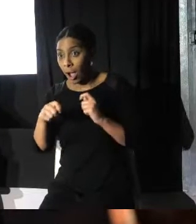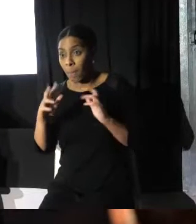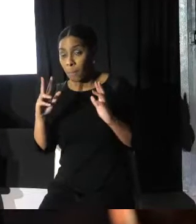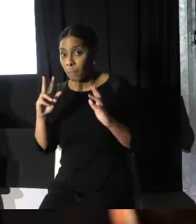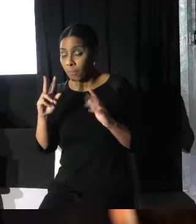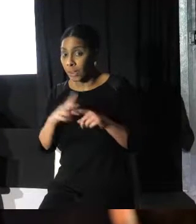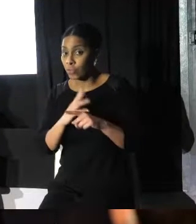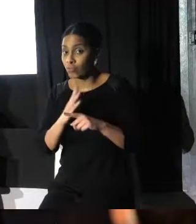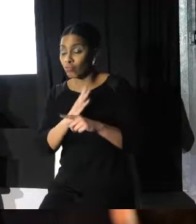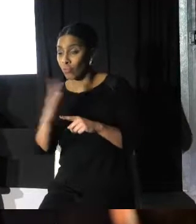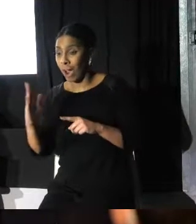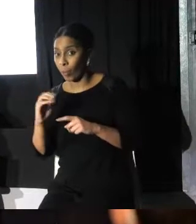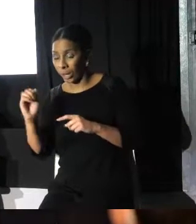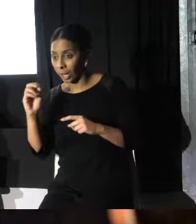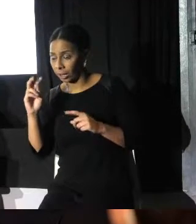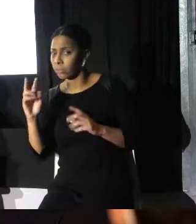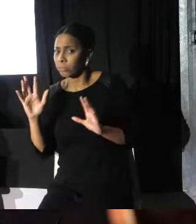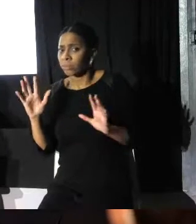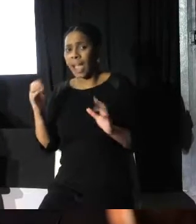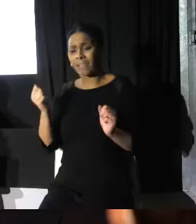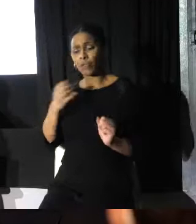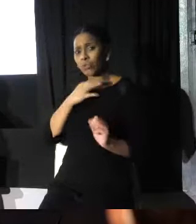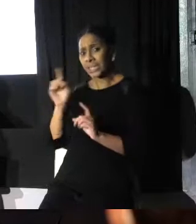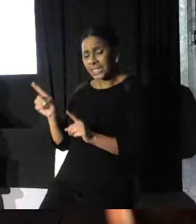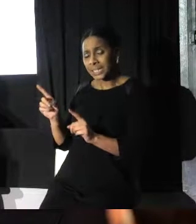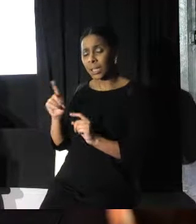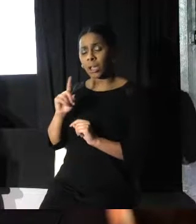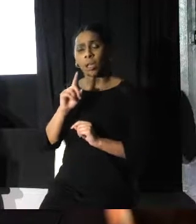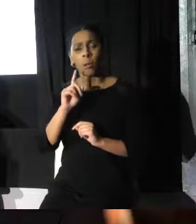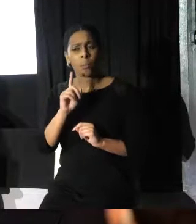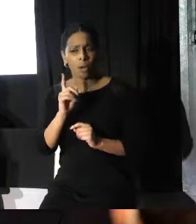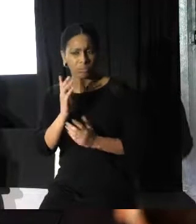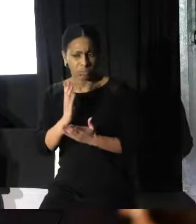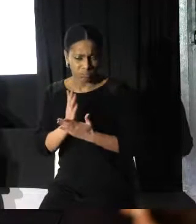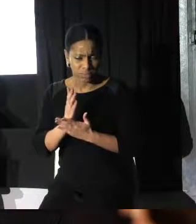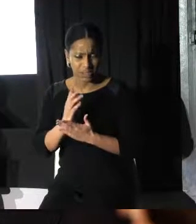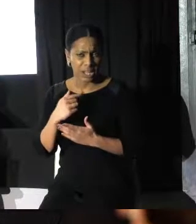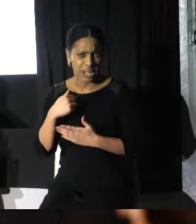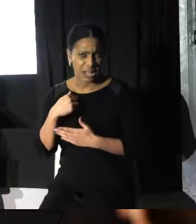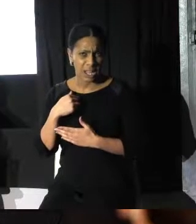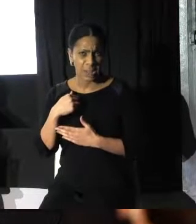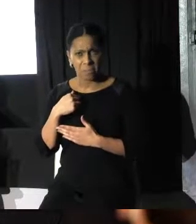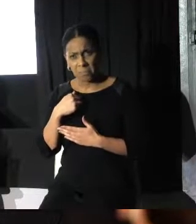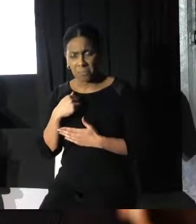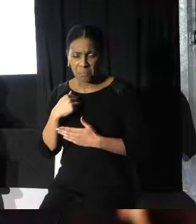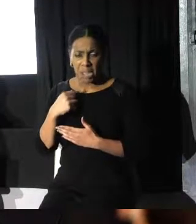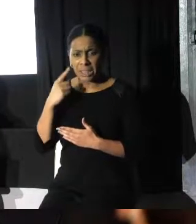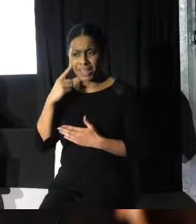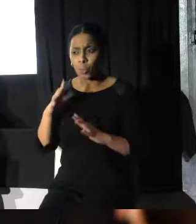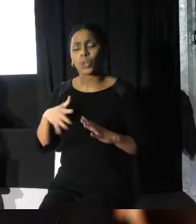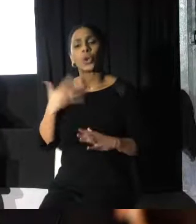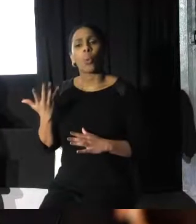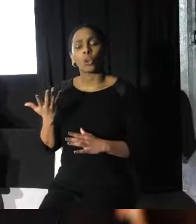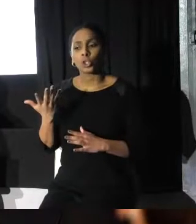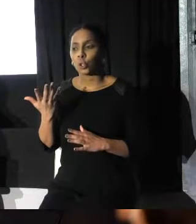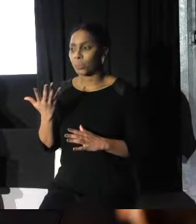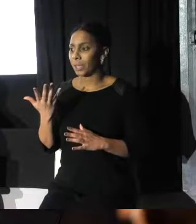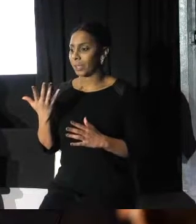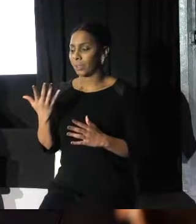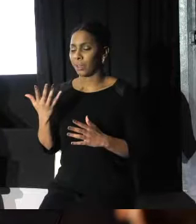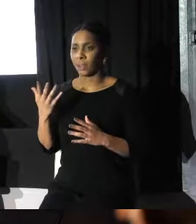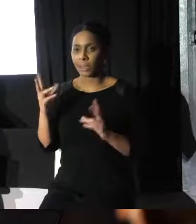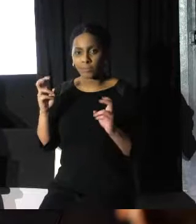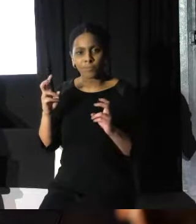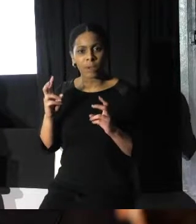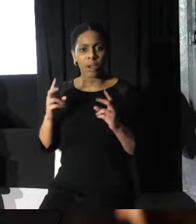very risky. But I certainly think that we don't want to be spending time arguing with the